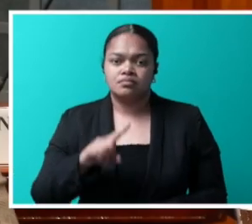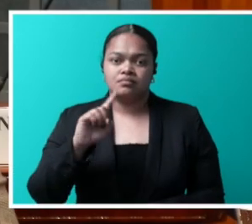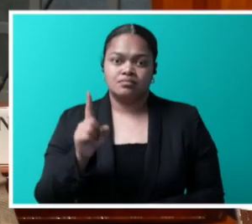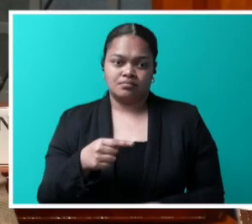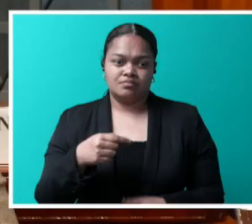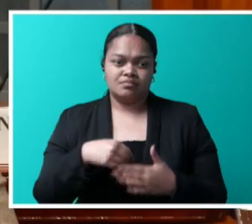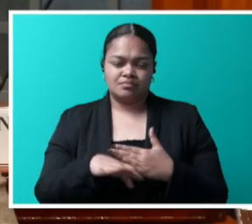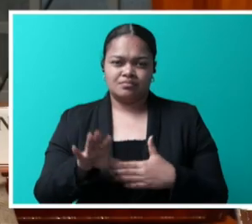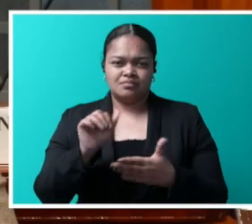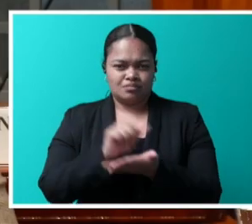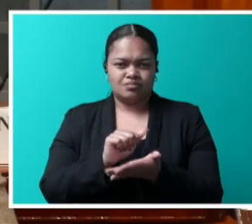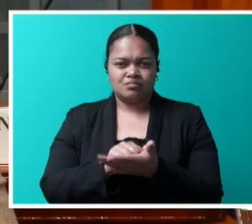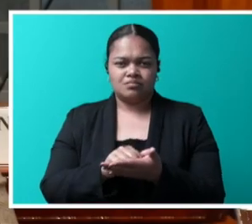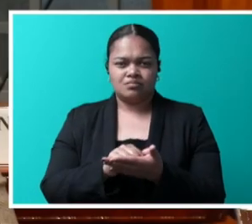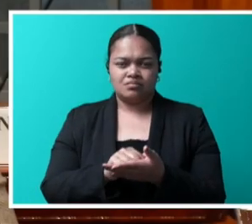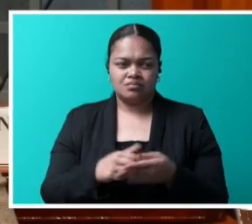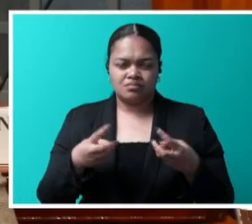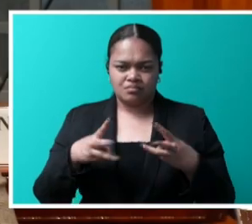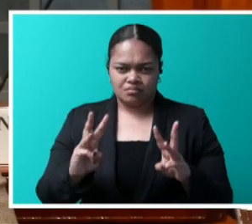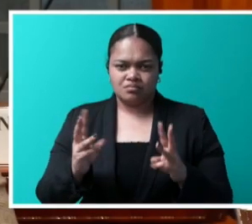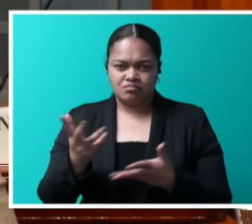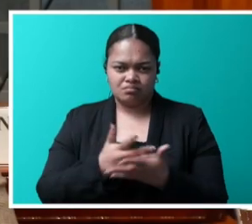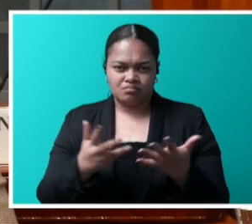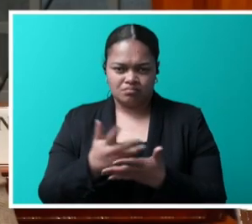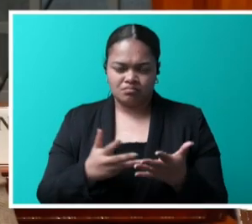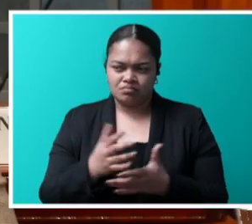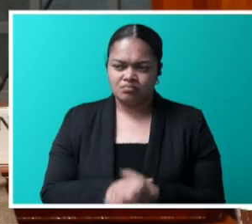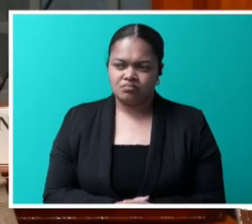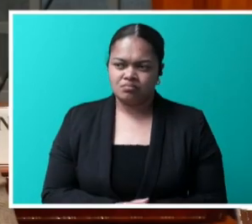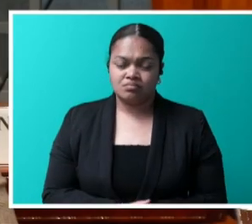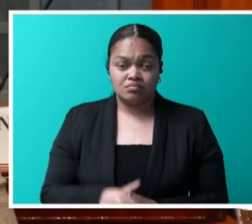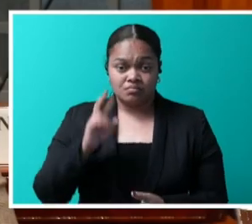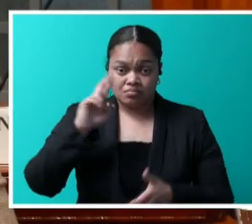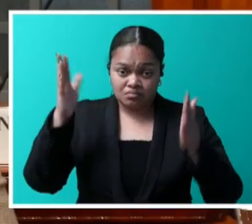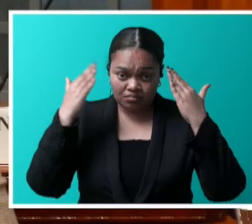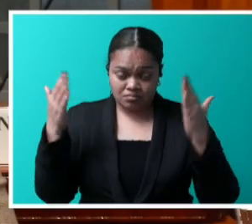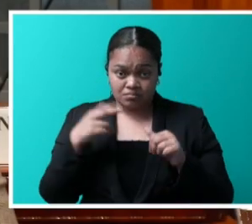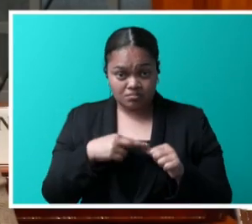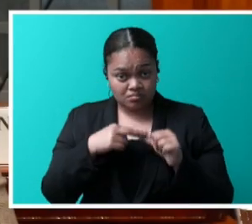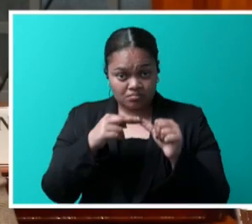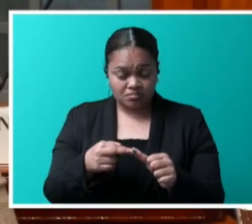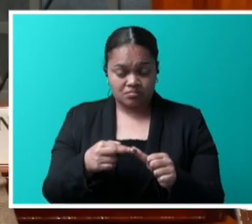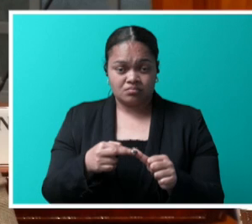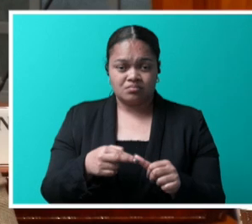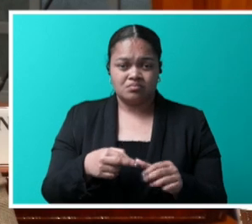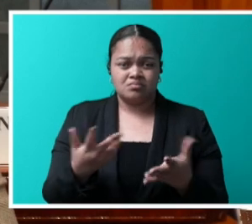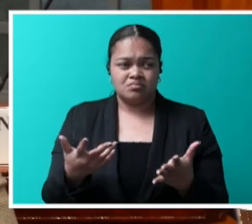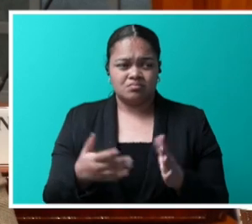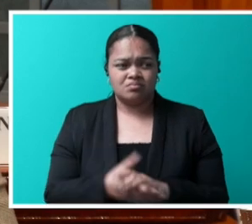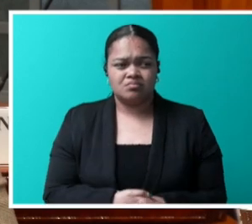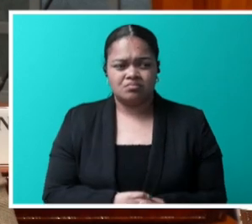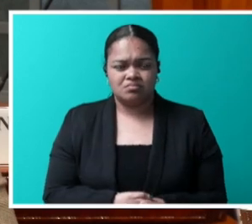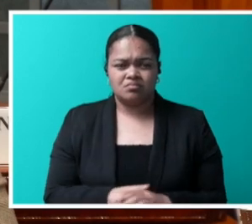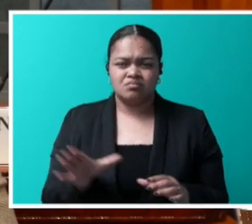very timely manner to these pressures. Mr. Speaker, in response to the pressures that comes from